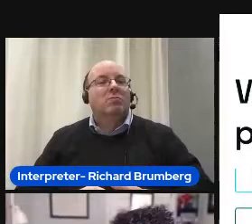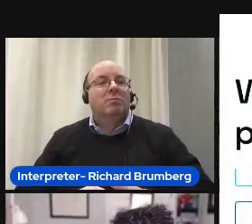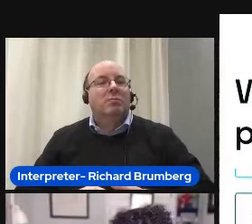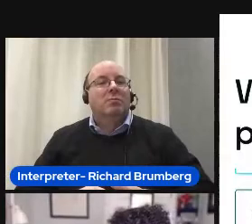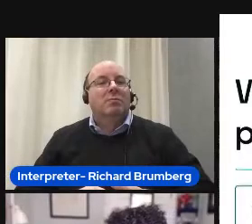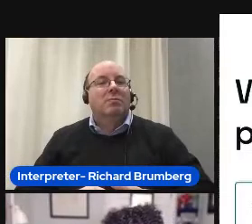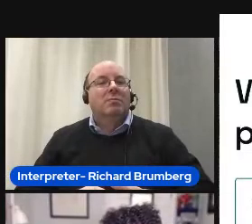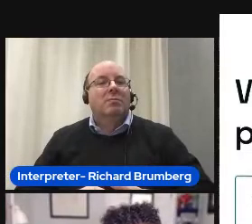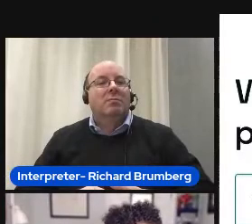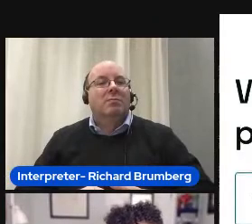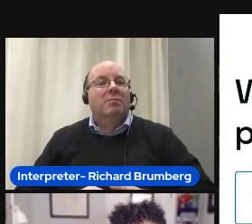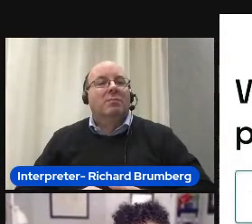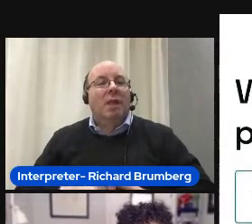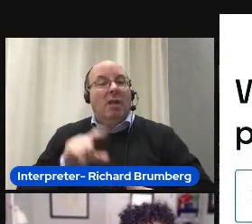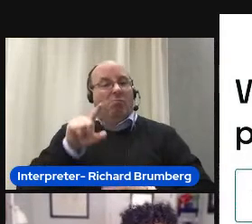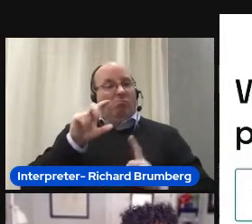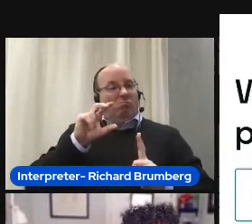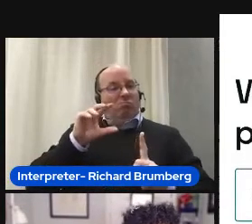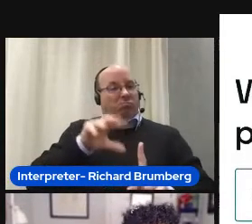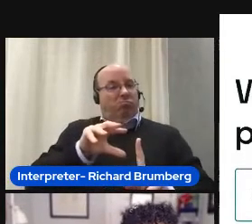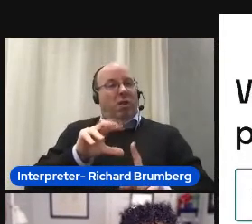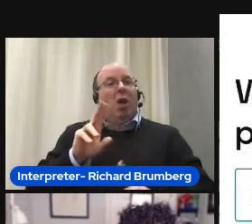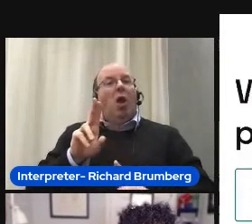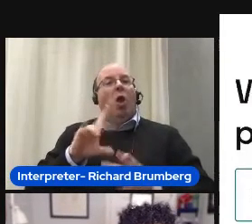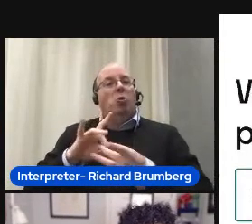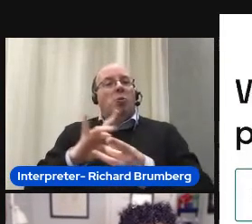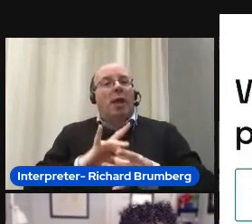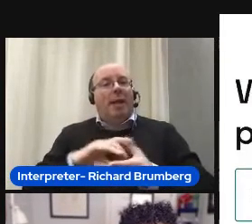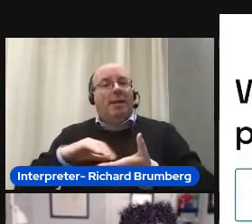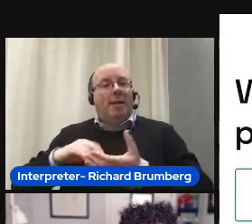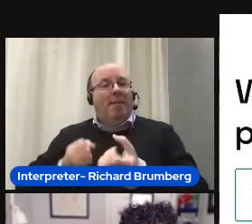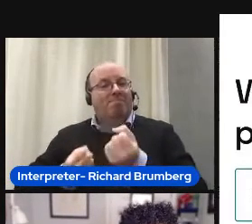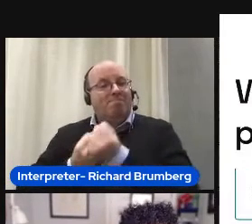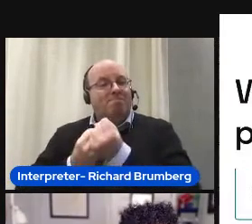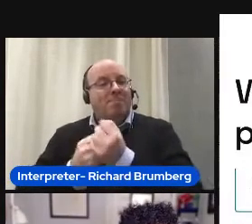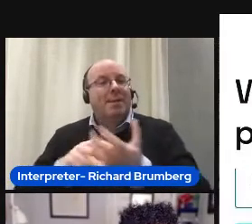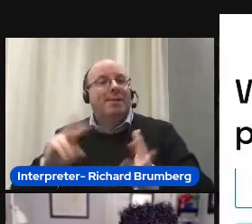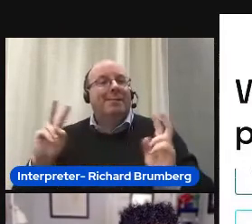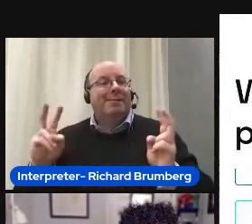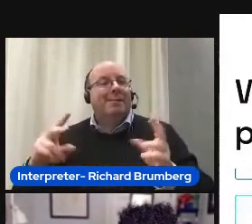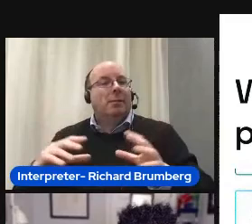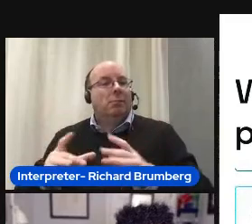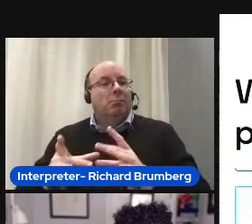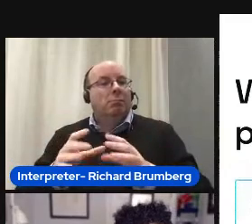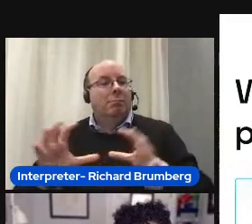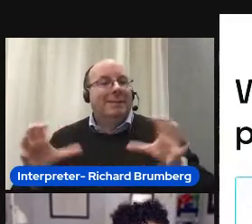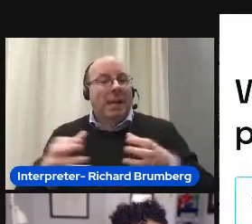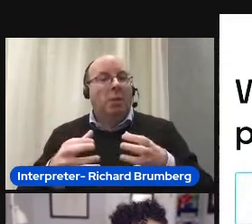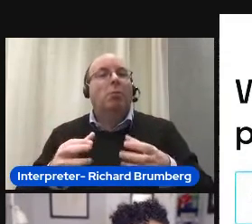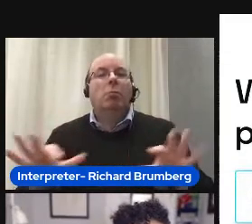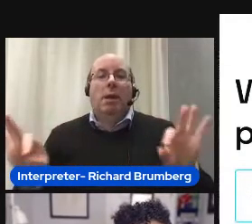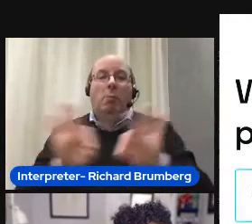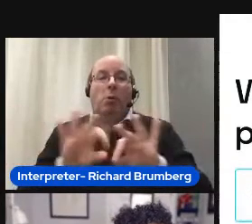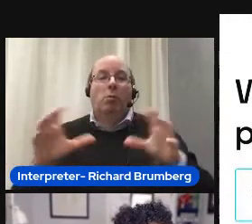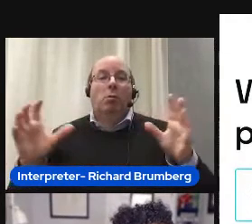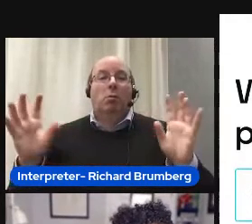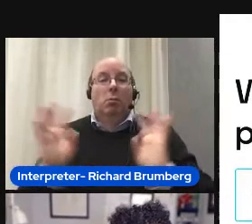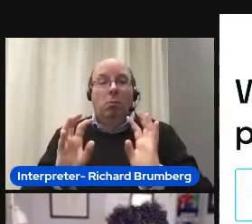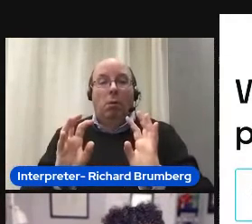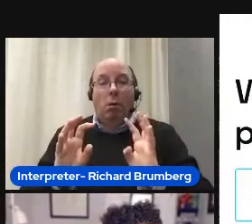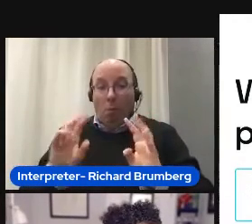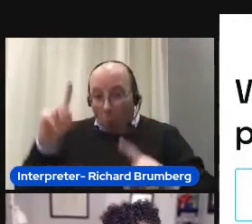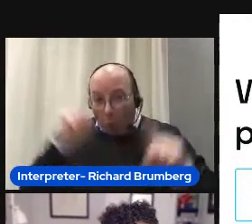I'm going to stop on unite and stand together. It's so important for Jews to stand together. It doesn't mean we have to agree